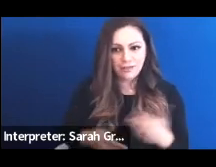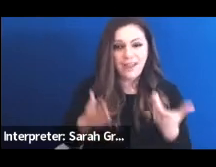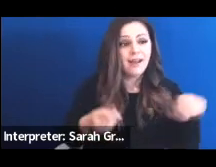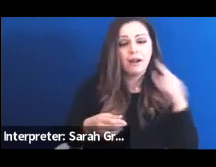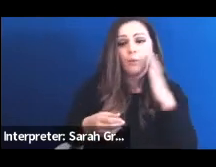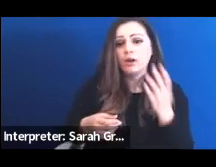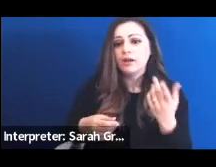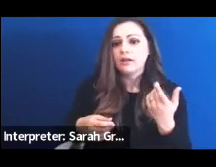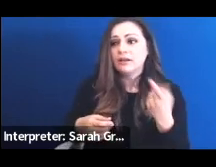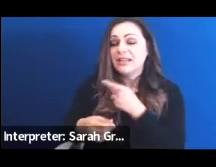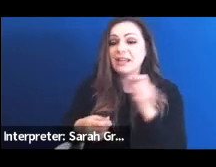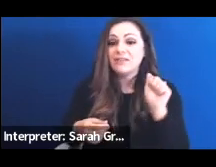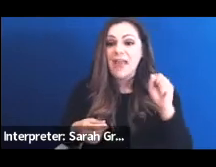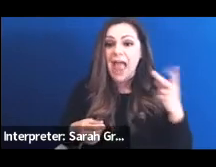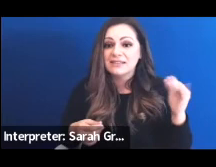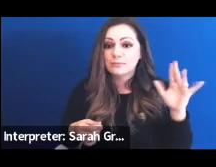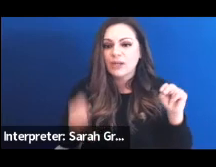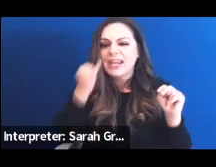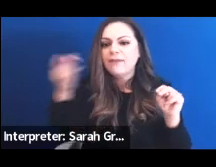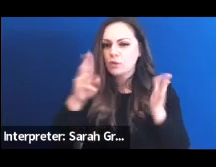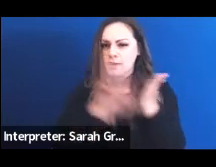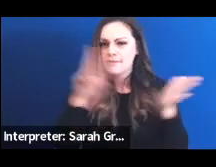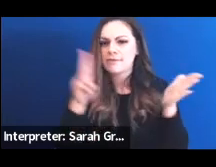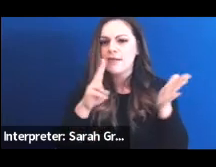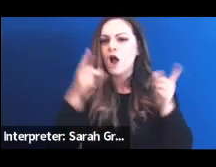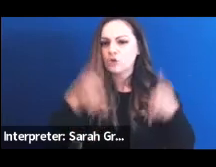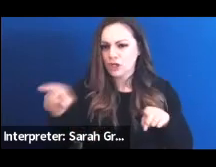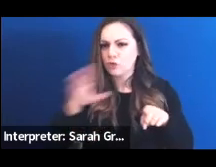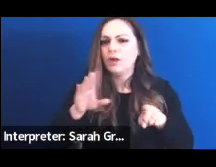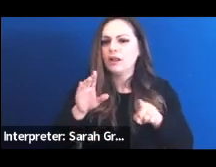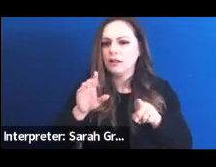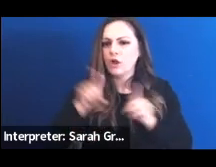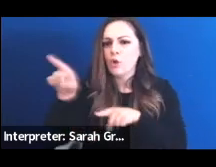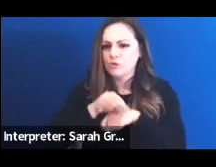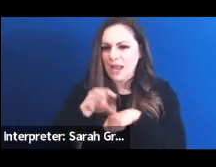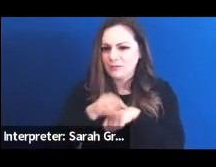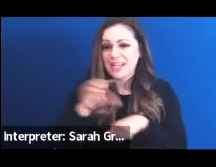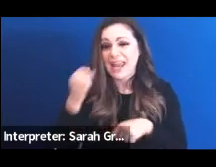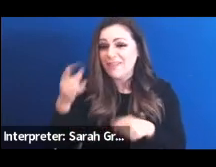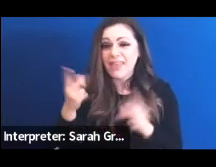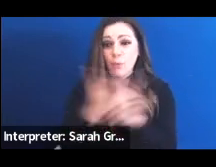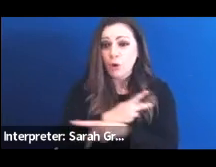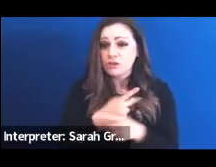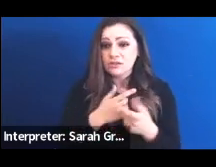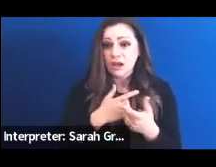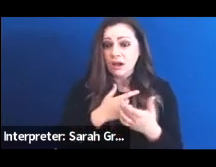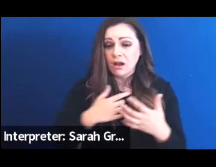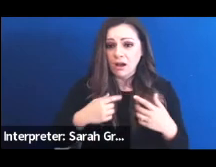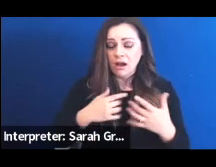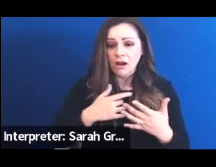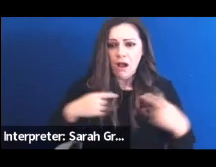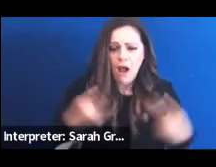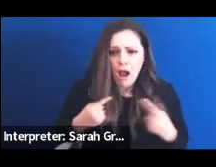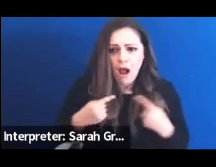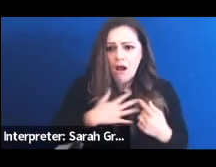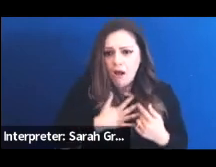to go to counseling. And if they started having more chest pains, they'd just get kicked out of the hospital. Okay. Those of you that are